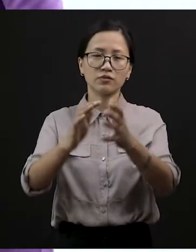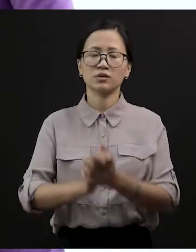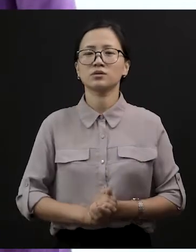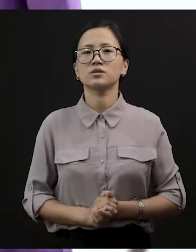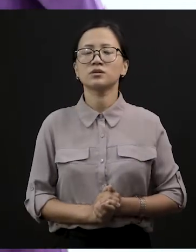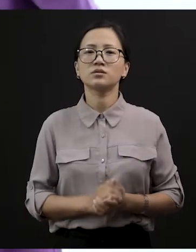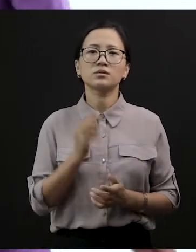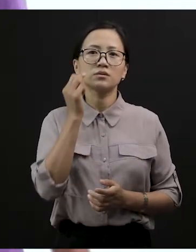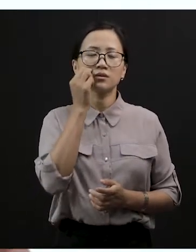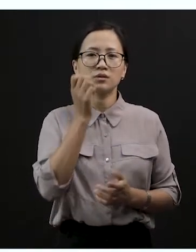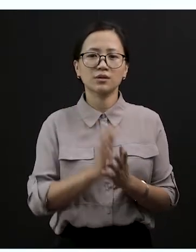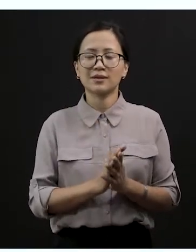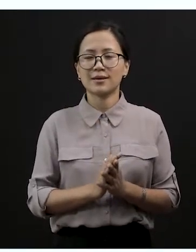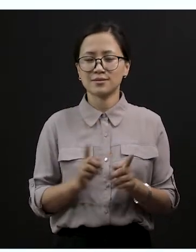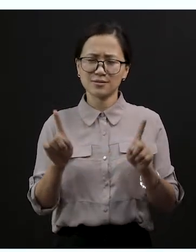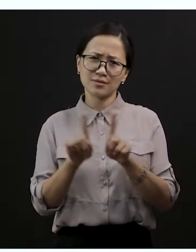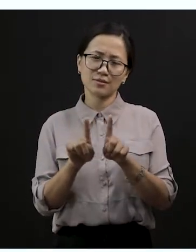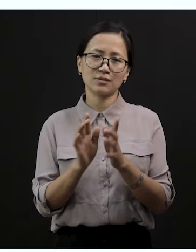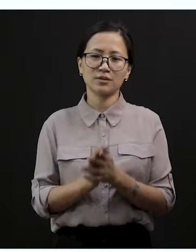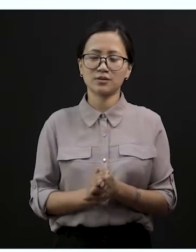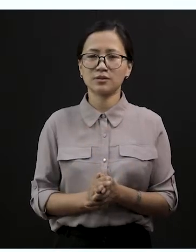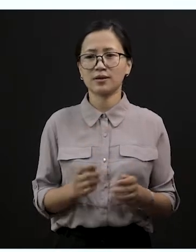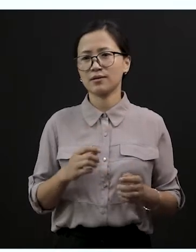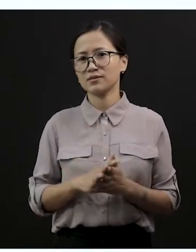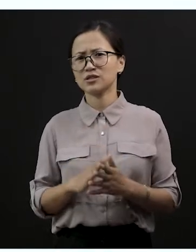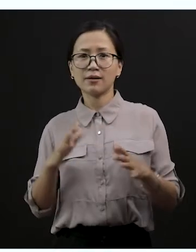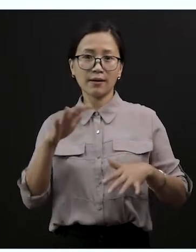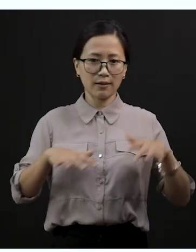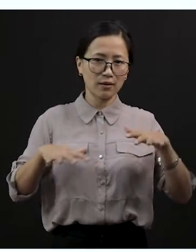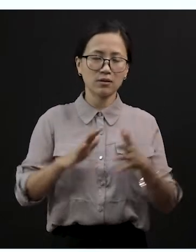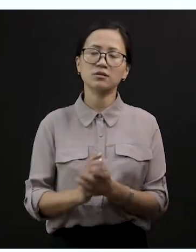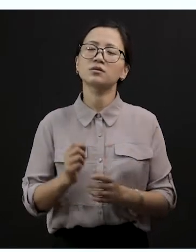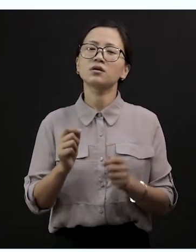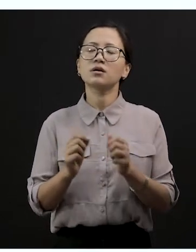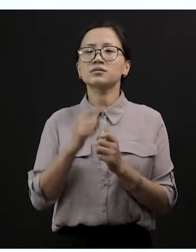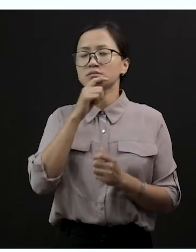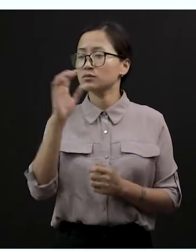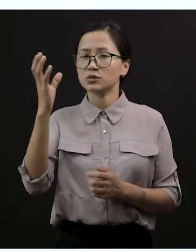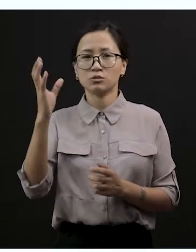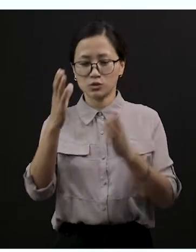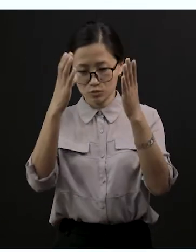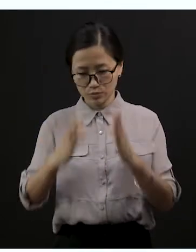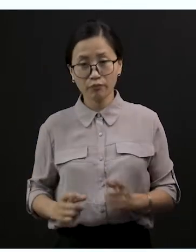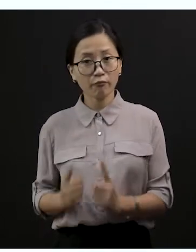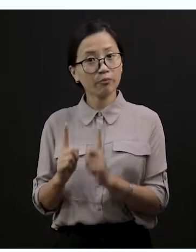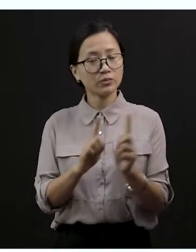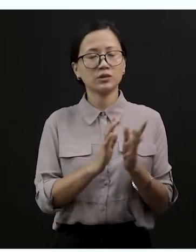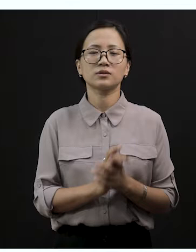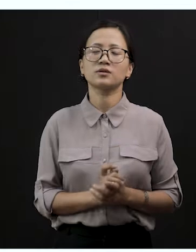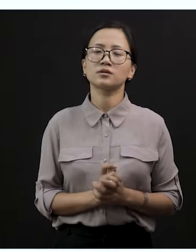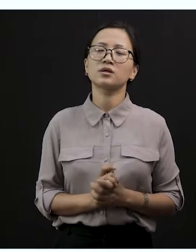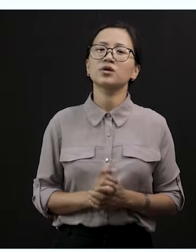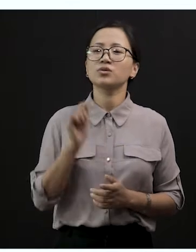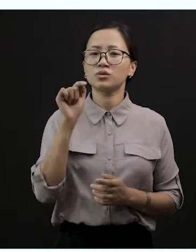want, Lima." See, Lima acted like the tomato and responded to himself. He asked the plant and he also